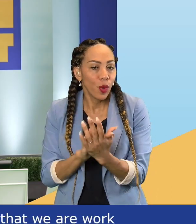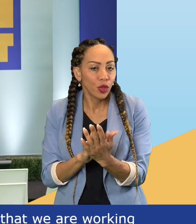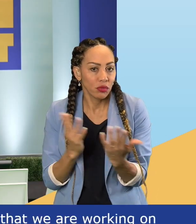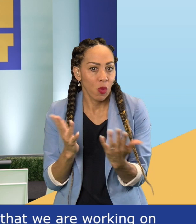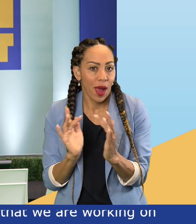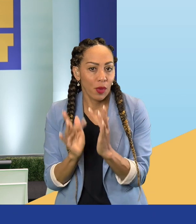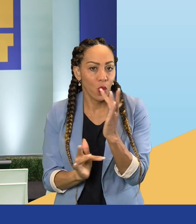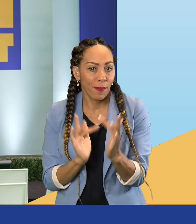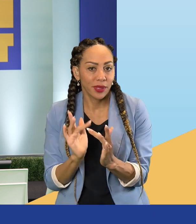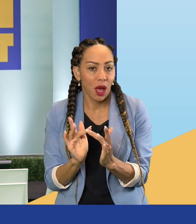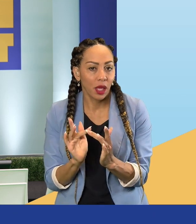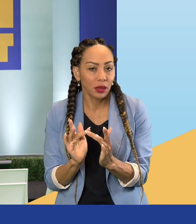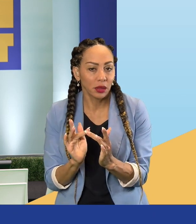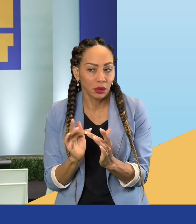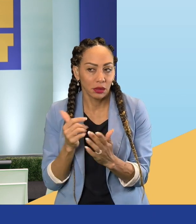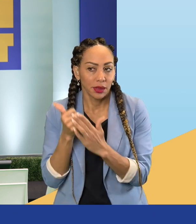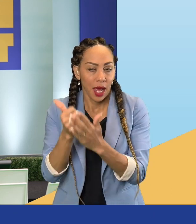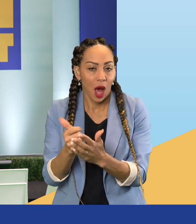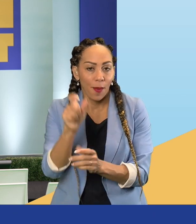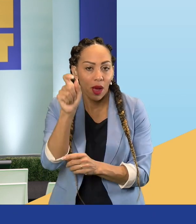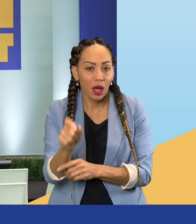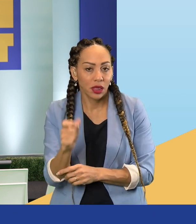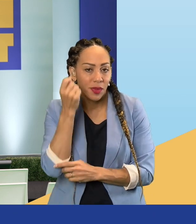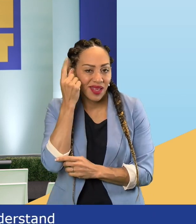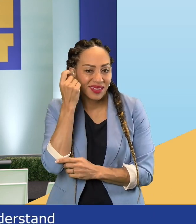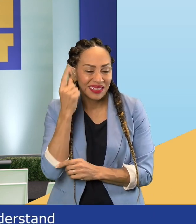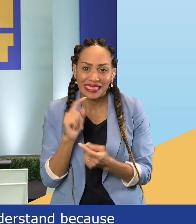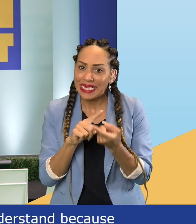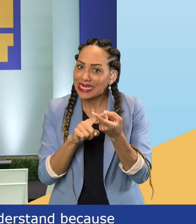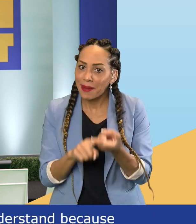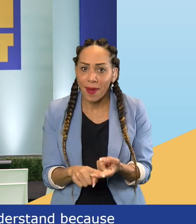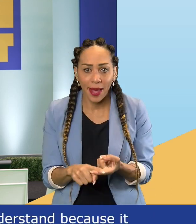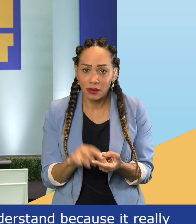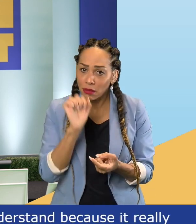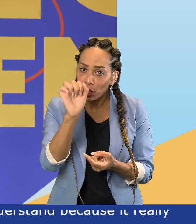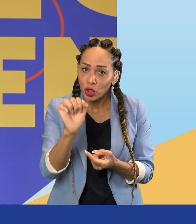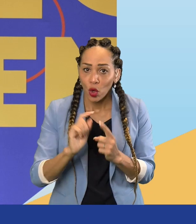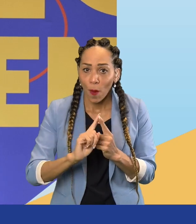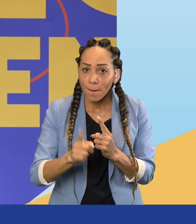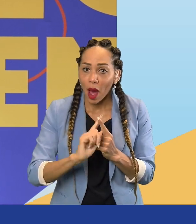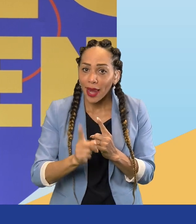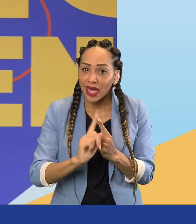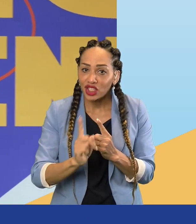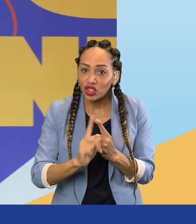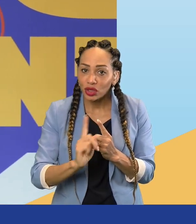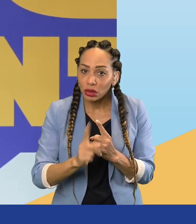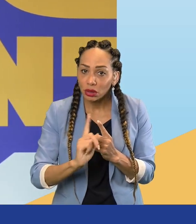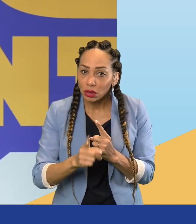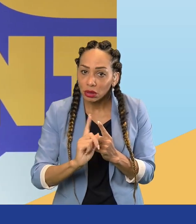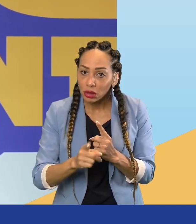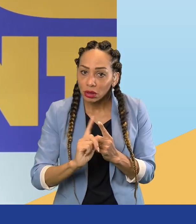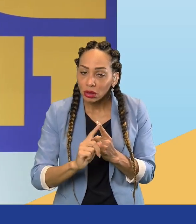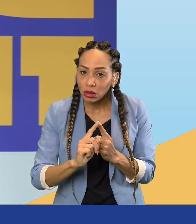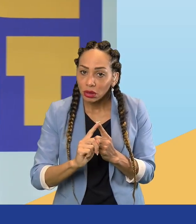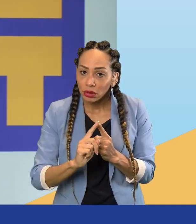to understand, because it really depends on a couple of things. It depends on your mileage profile, so how many miles you drive. It also